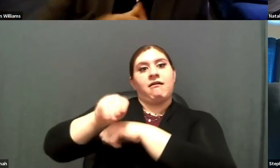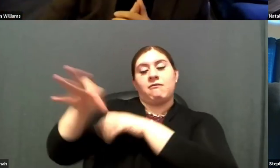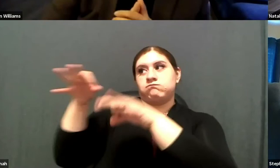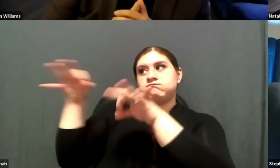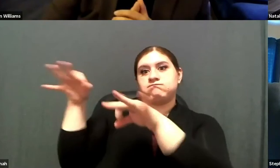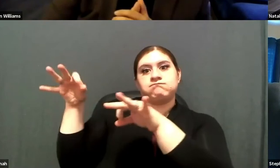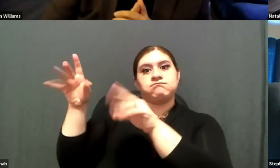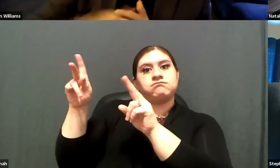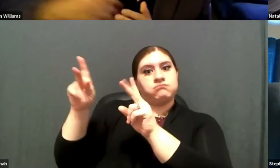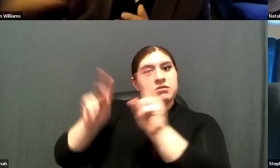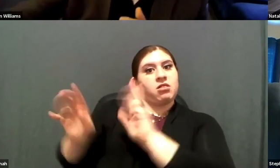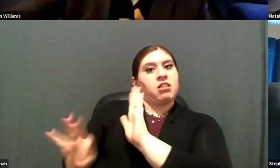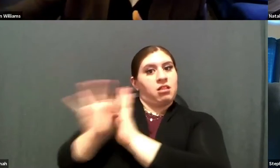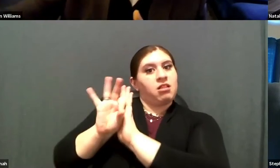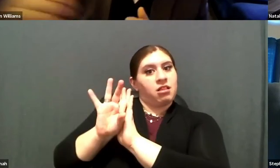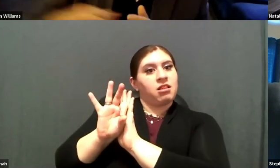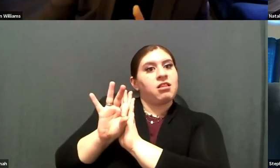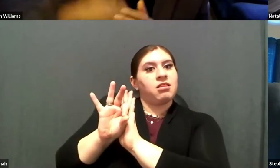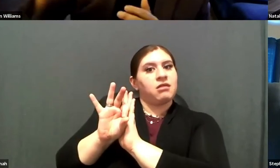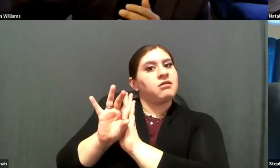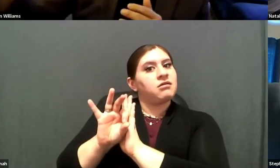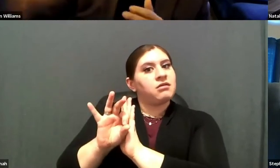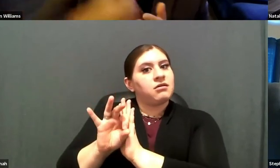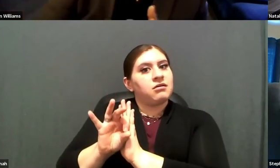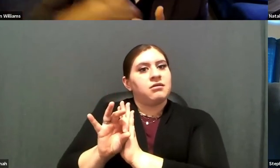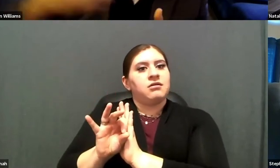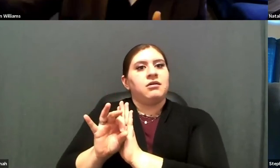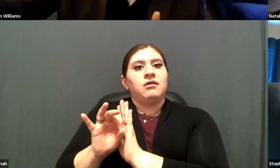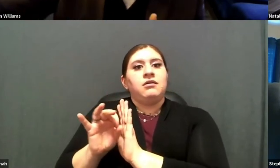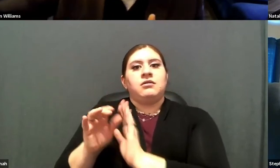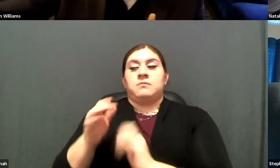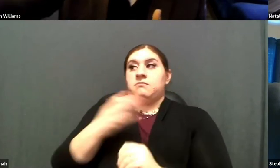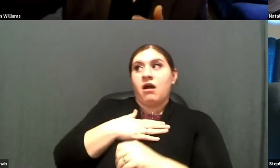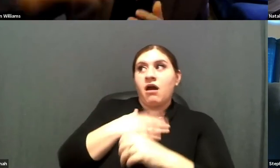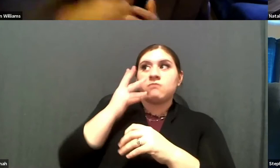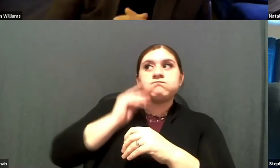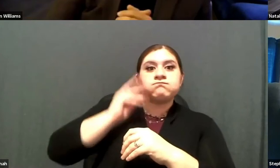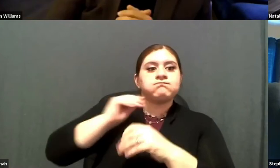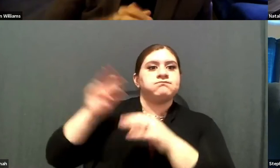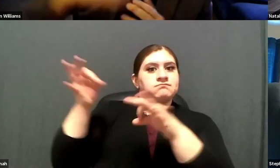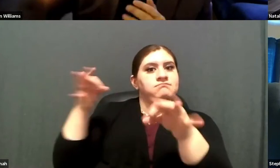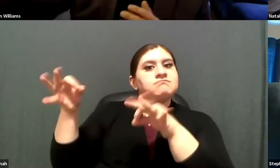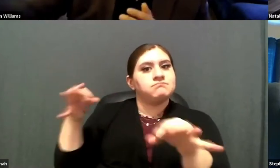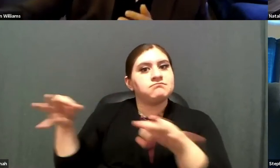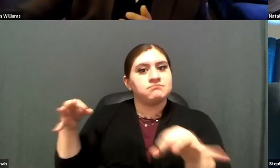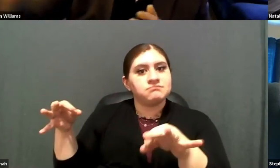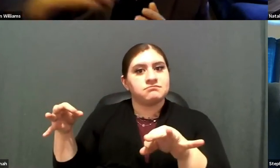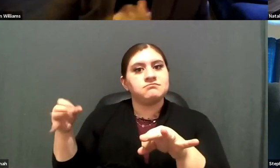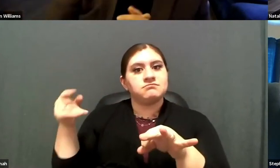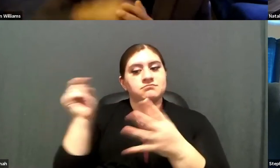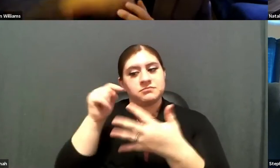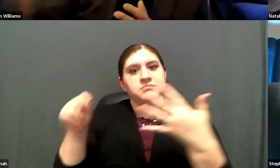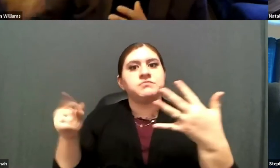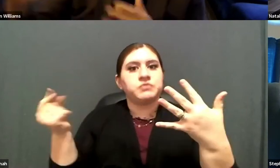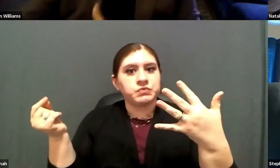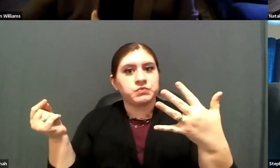officials. They're there to advise them. Well, you know, based on my long experience in this, this is how I would do